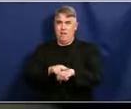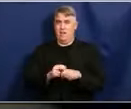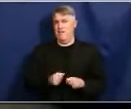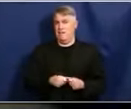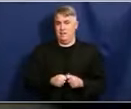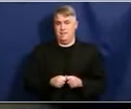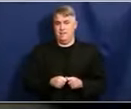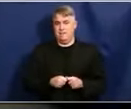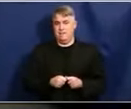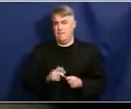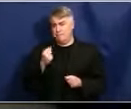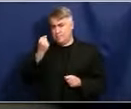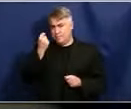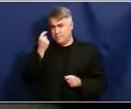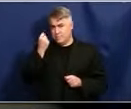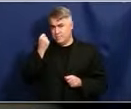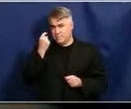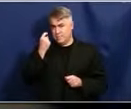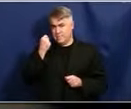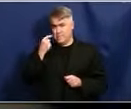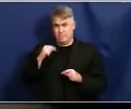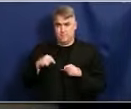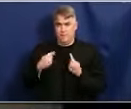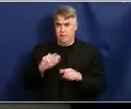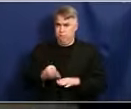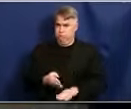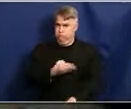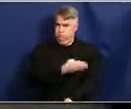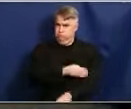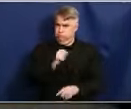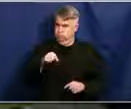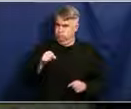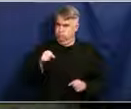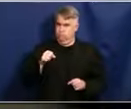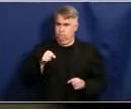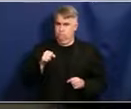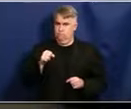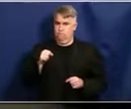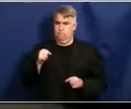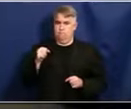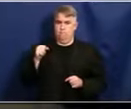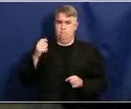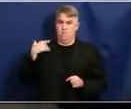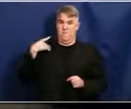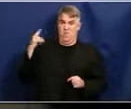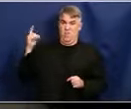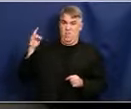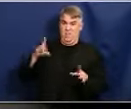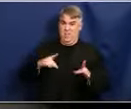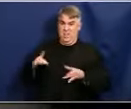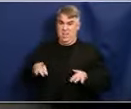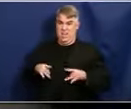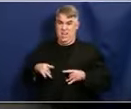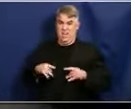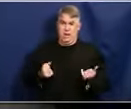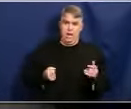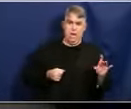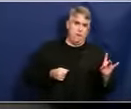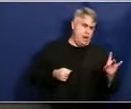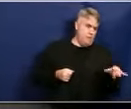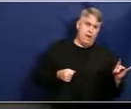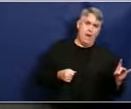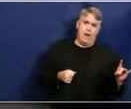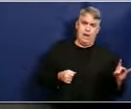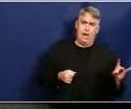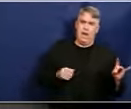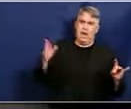want to be mindful and careful. We're making tremendous progress. Again, our cases went from our case rate being at 100 to now being at 8.9. We're leading the